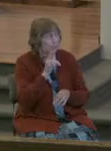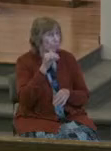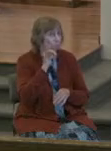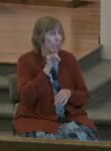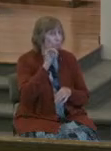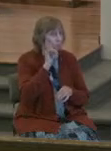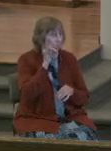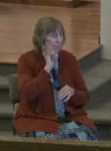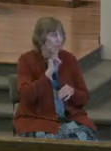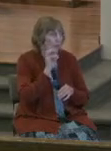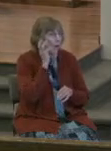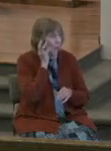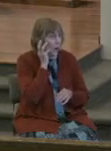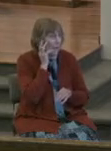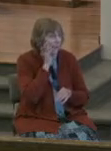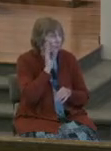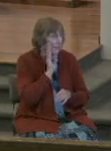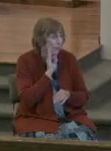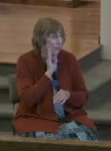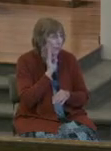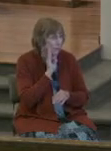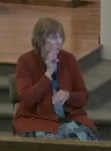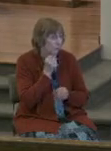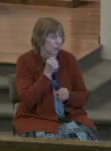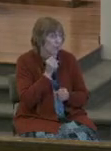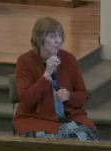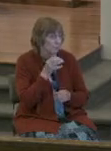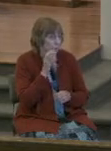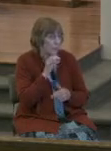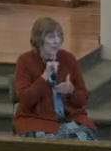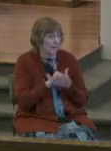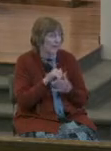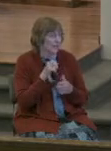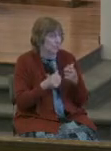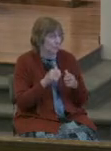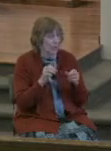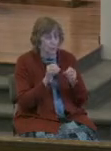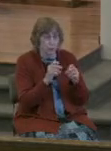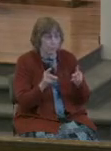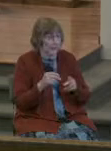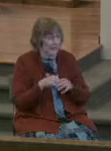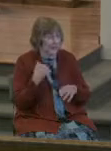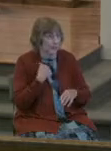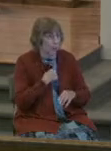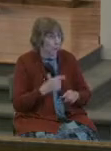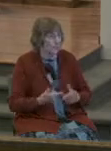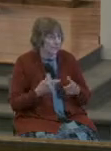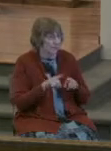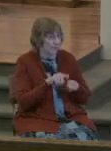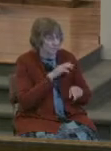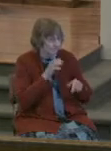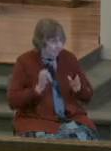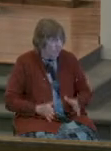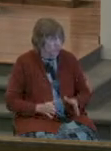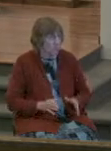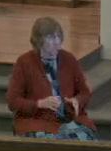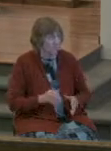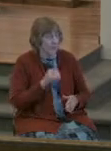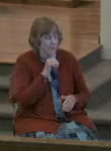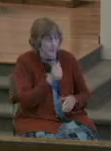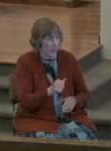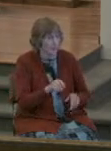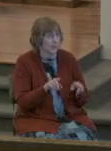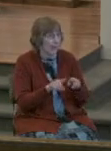beer, strong drink, that's a problem. Okay? That has no place in our lives. Okay? We should not,